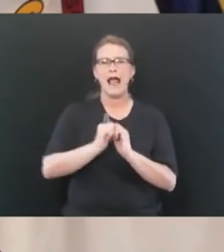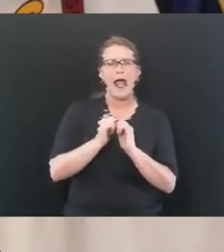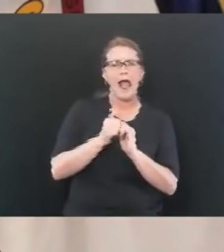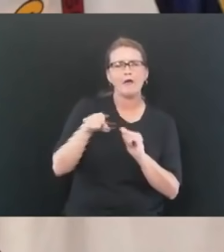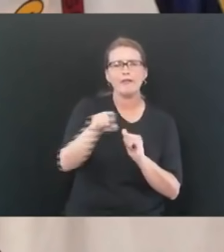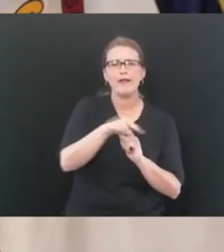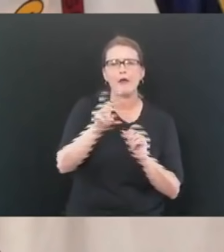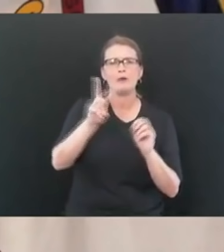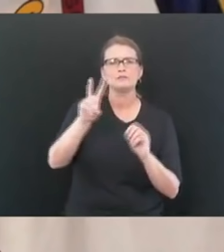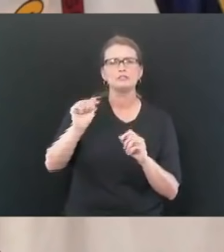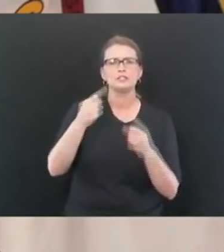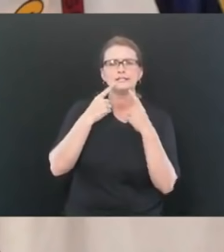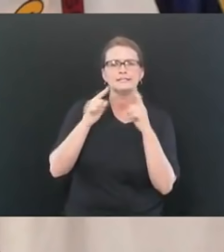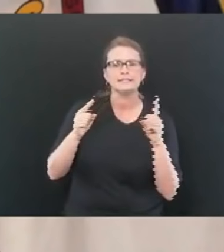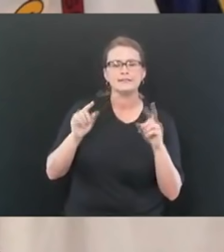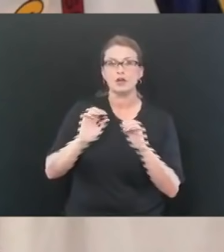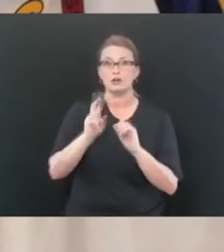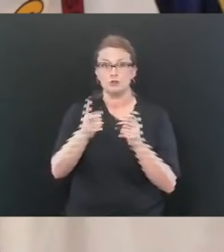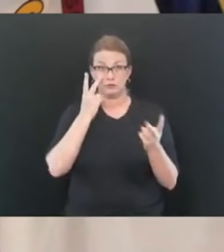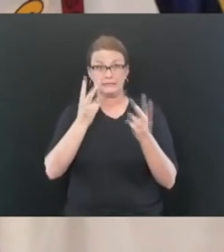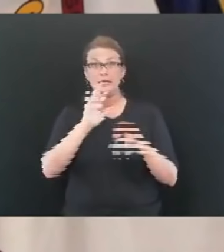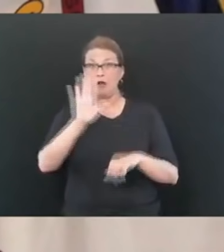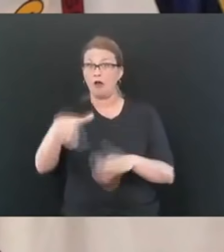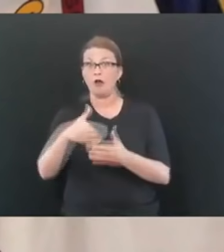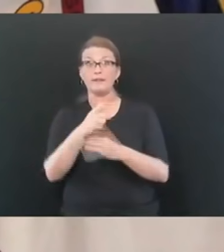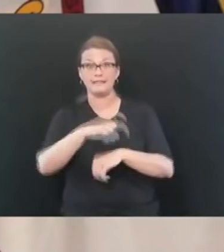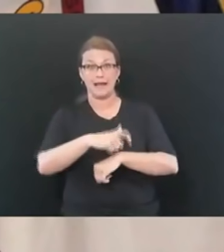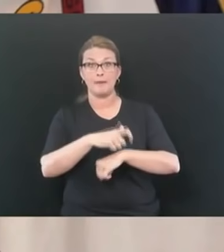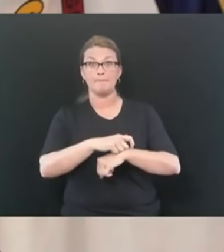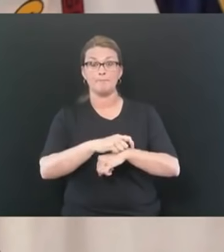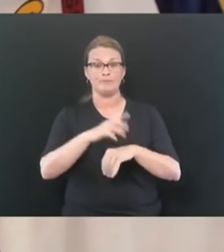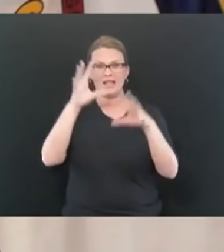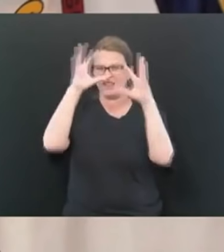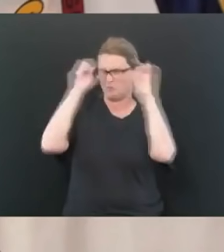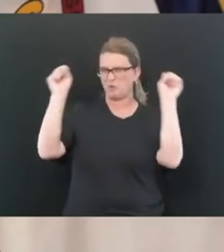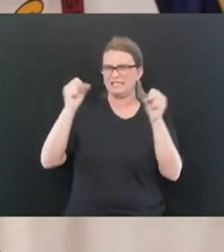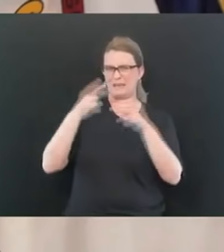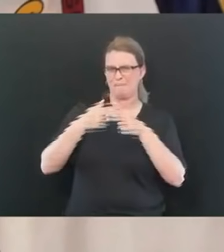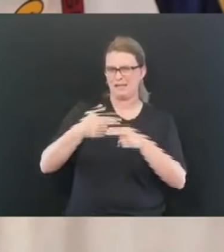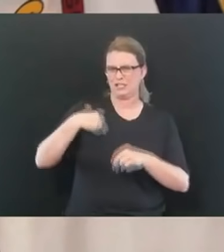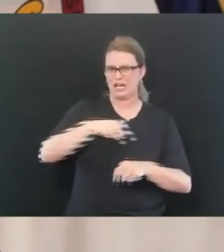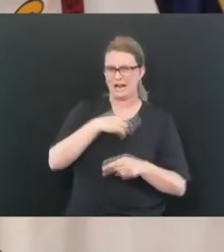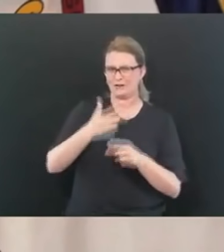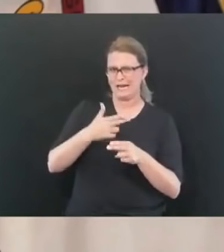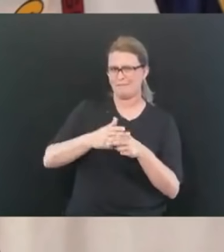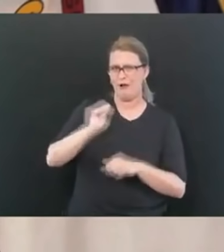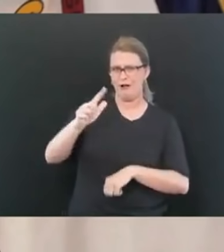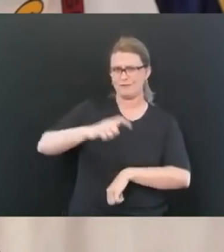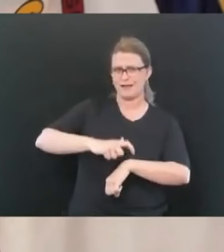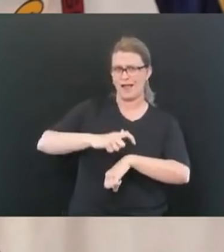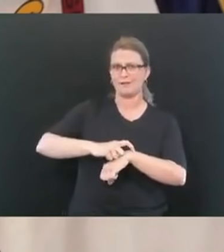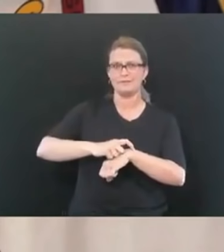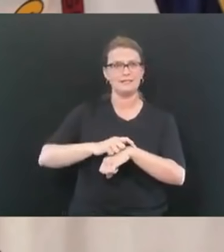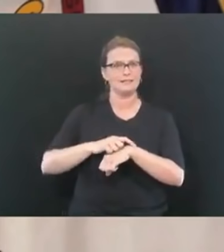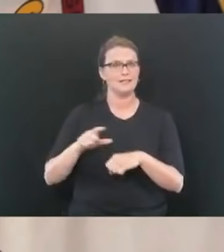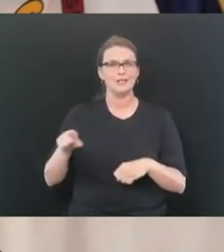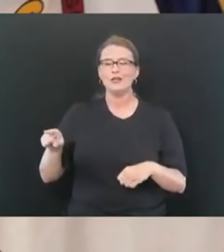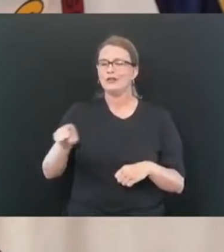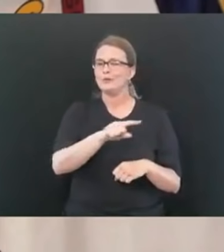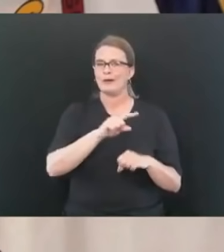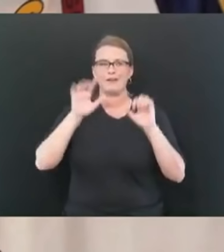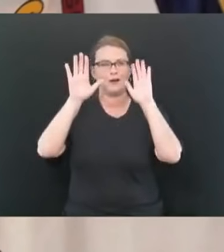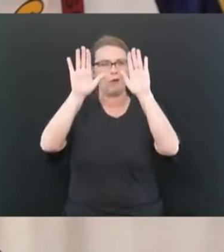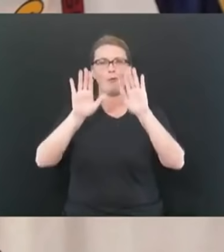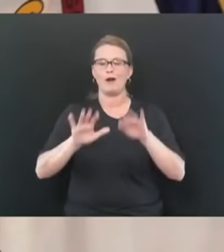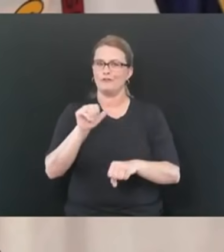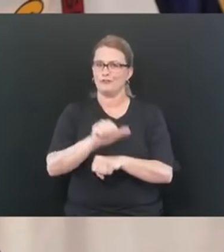West Virginia? You see it all the time. You see the president mention us all the time. Absolutely, you have knocked it so far out of the park,